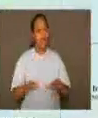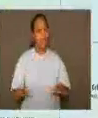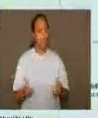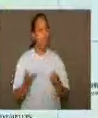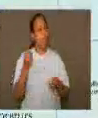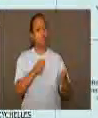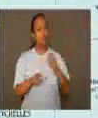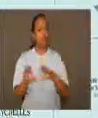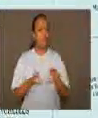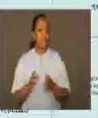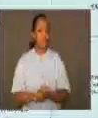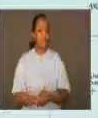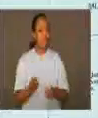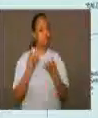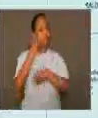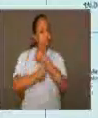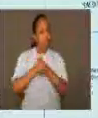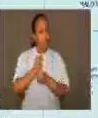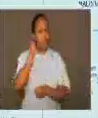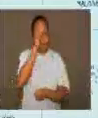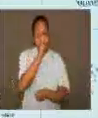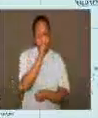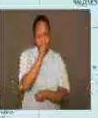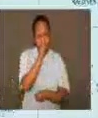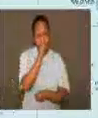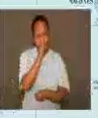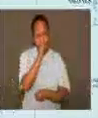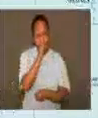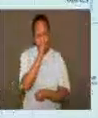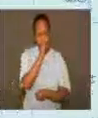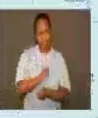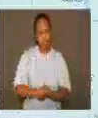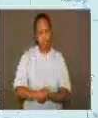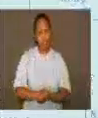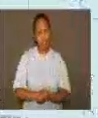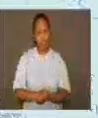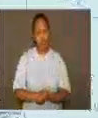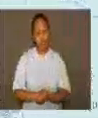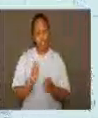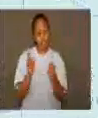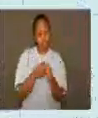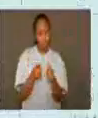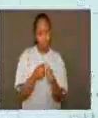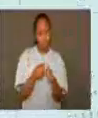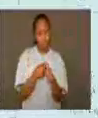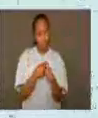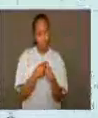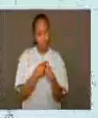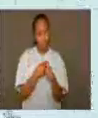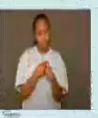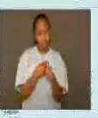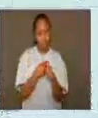Over the years, Ethiopia has consistently been among the first countries to